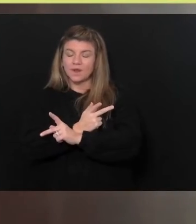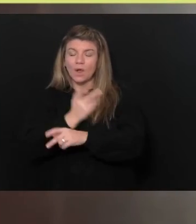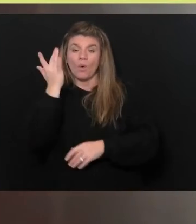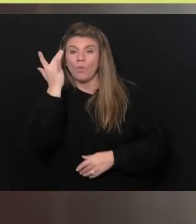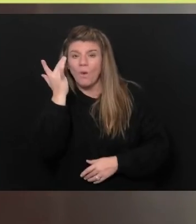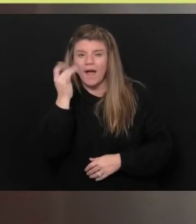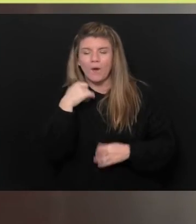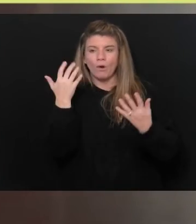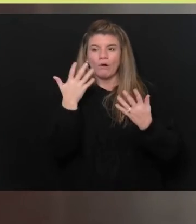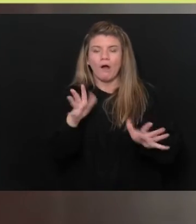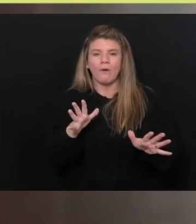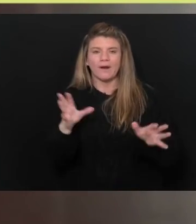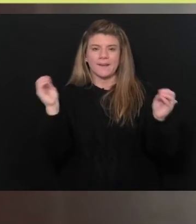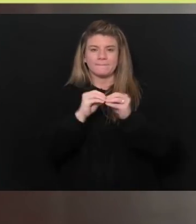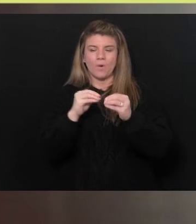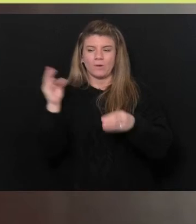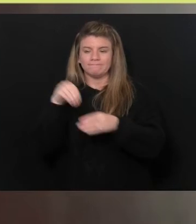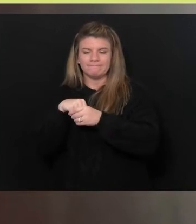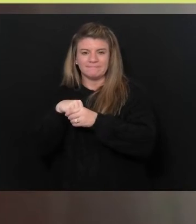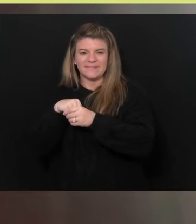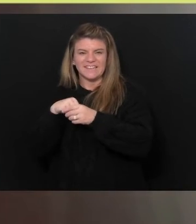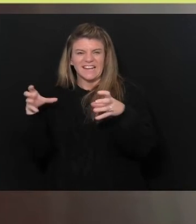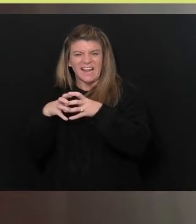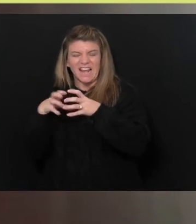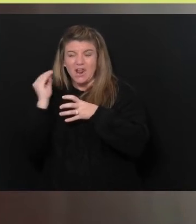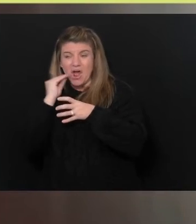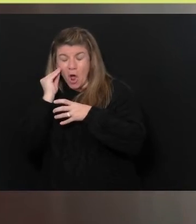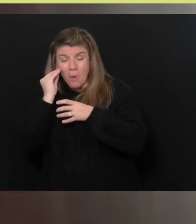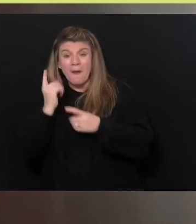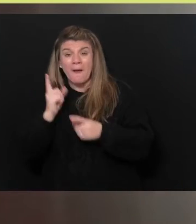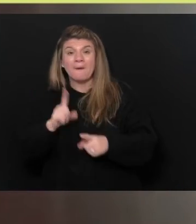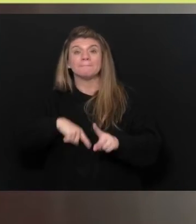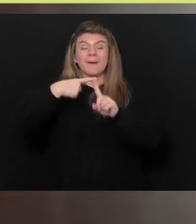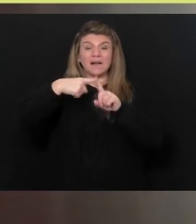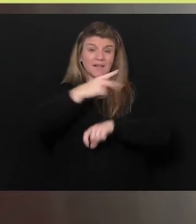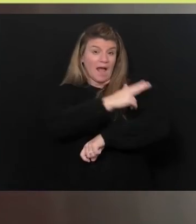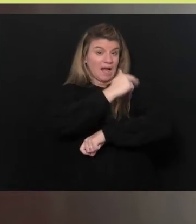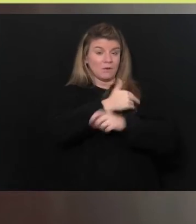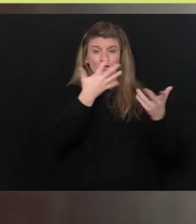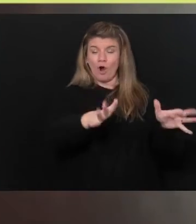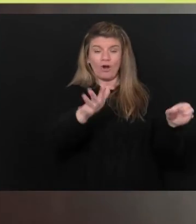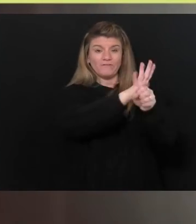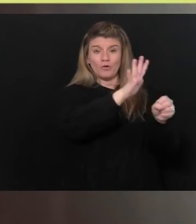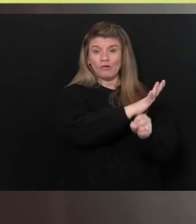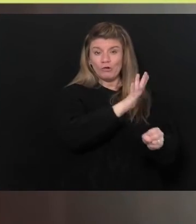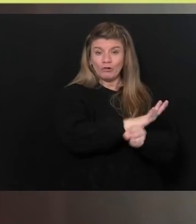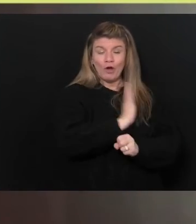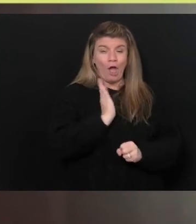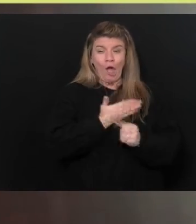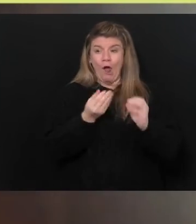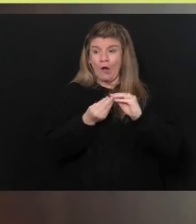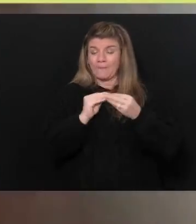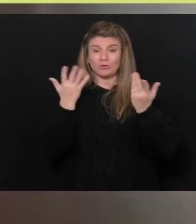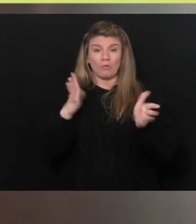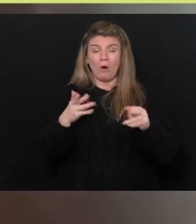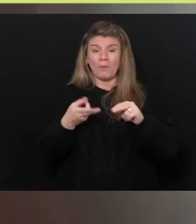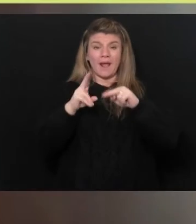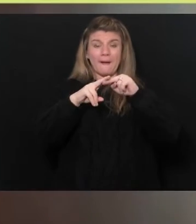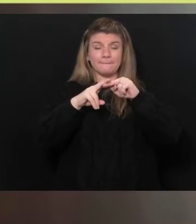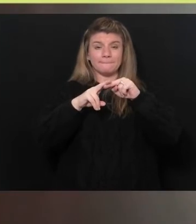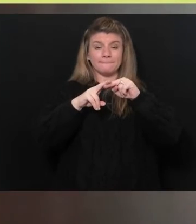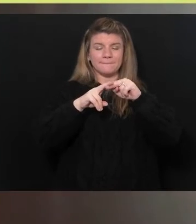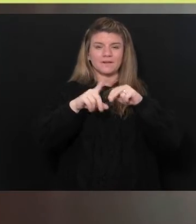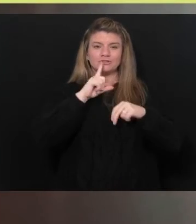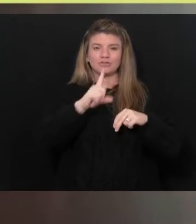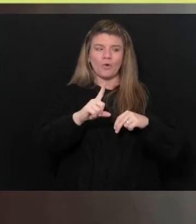already more full in our hospitals and we already have more cases of COVID on a daily basis than we did around